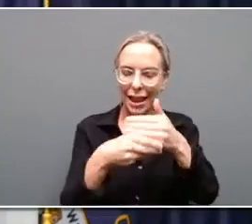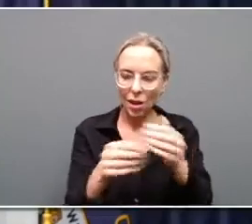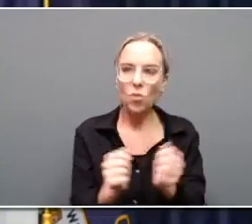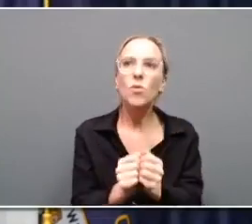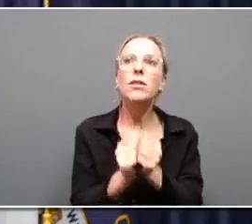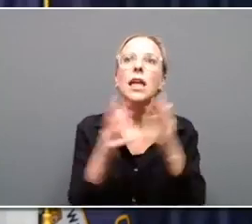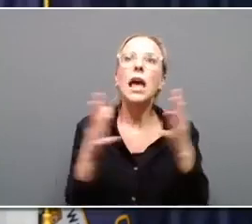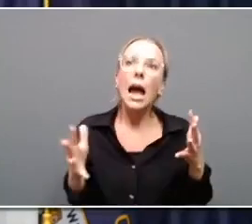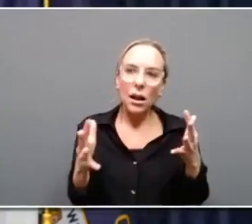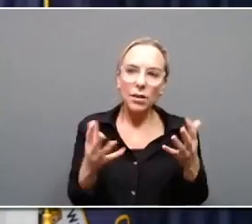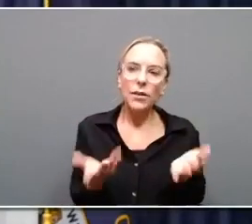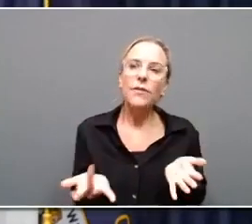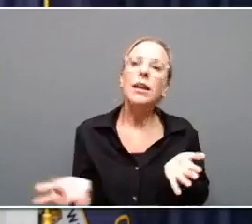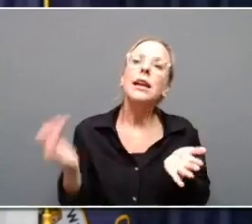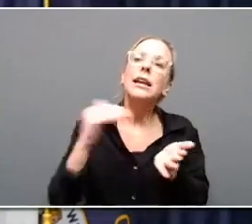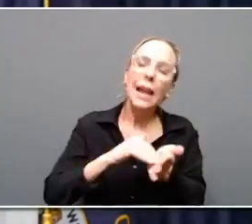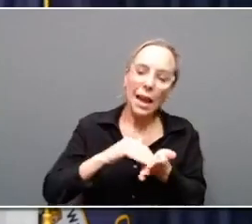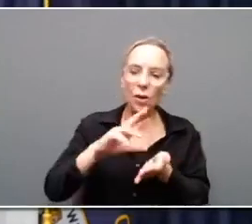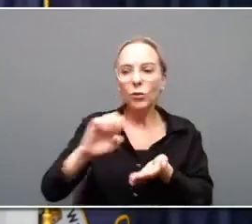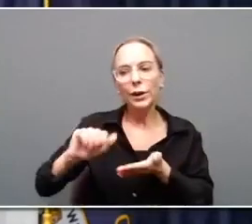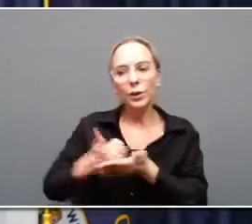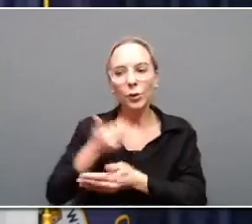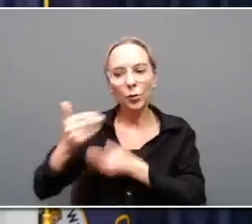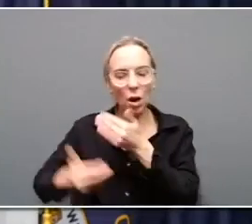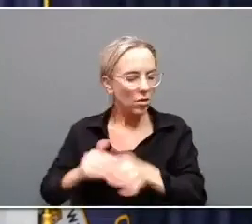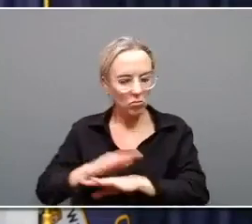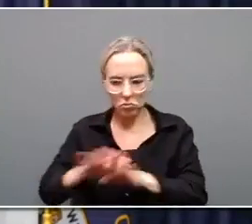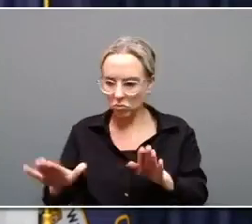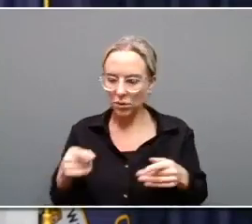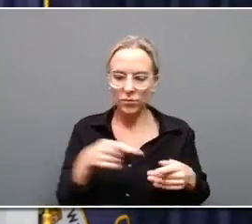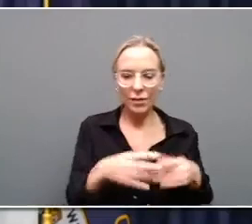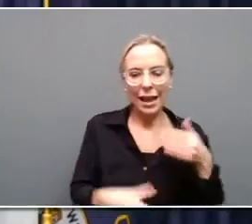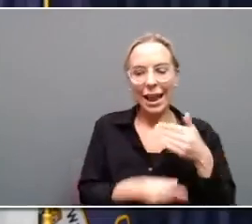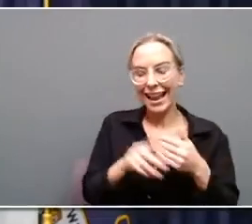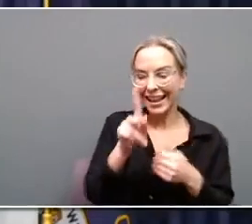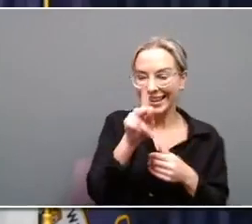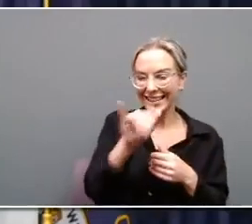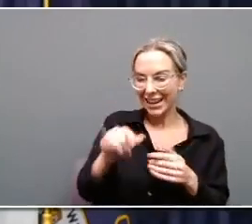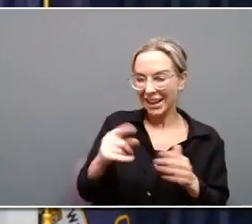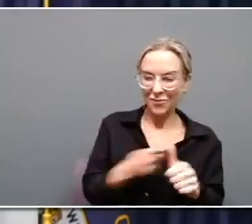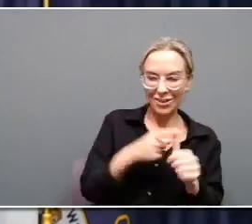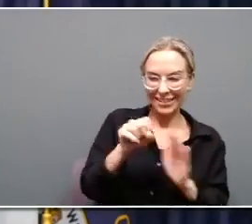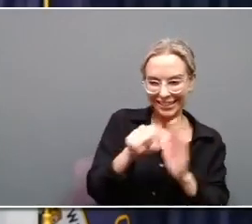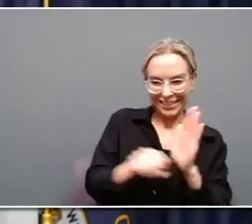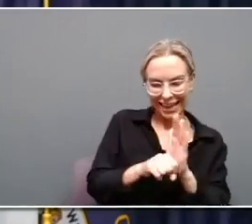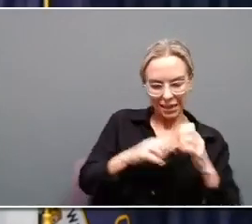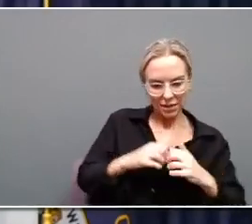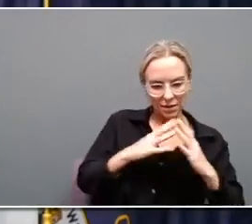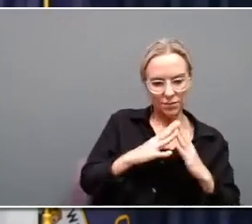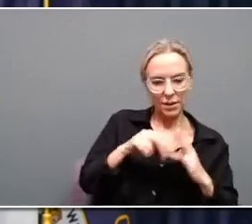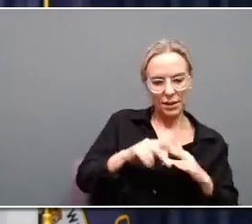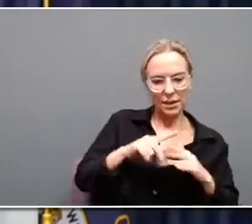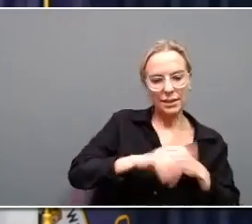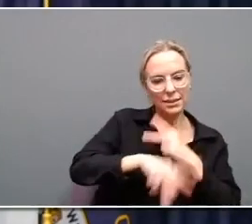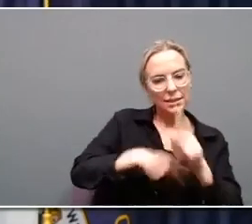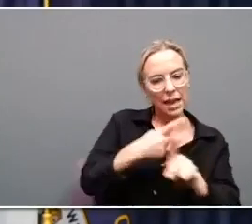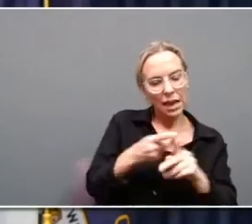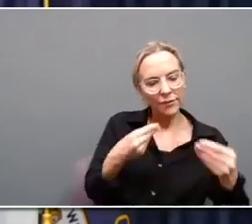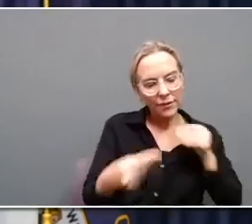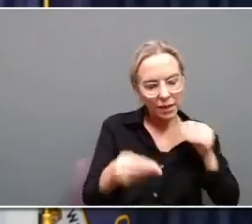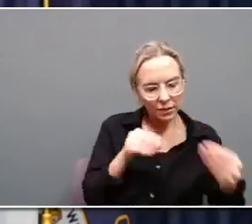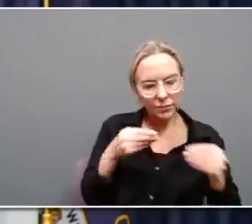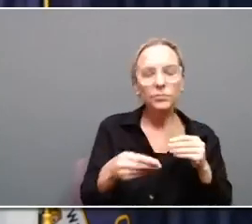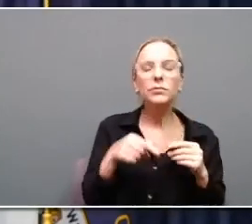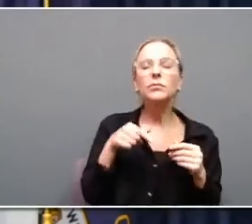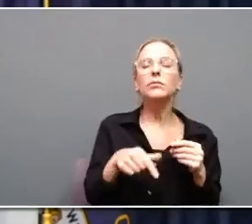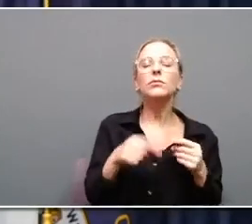renewal process. Kentucky is the first state in the country to implement this kind of flexibility. It went into